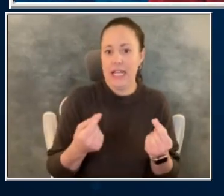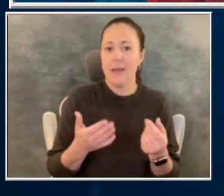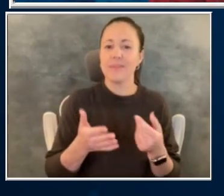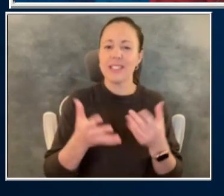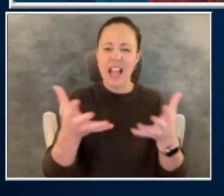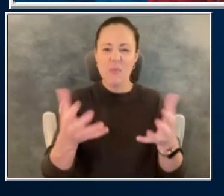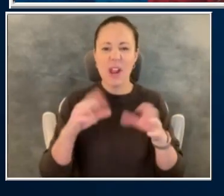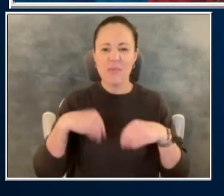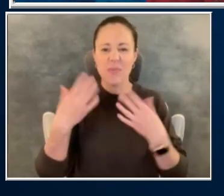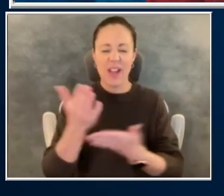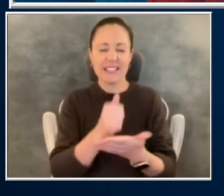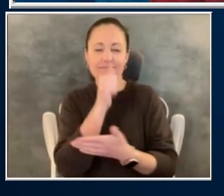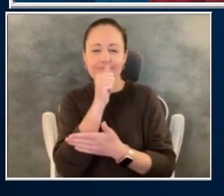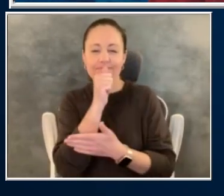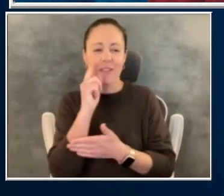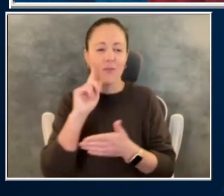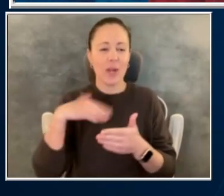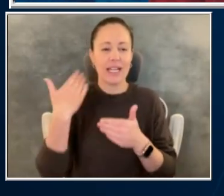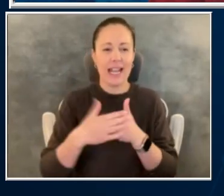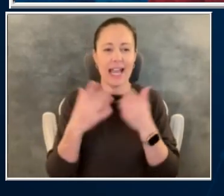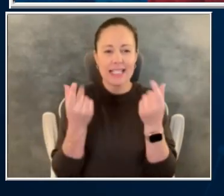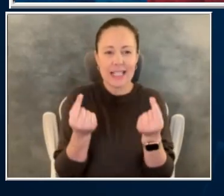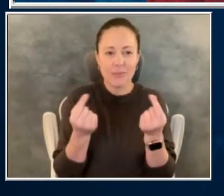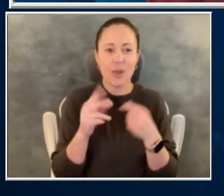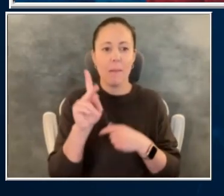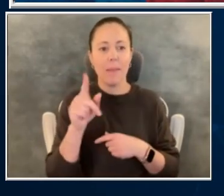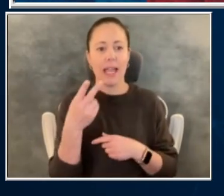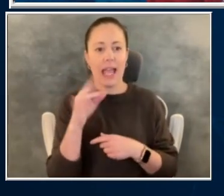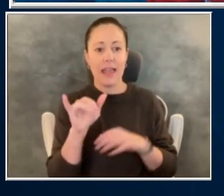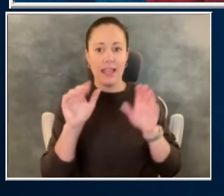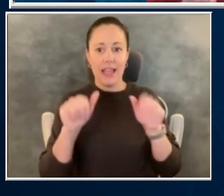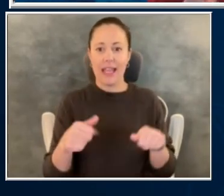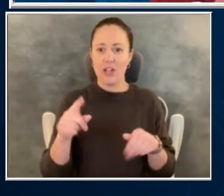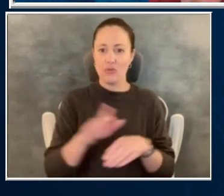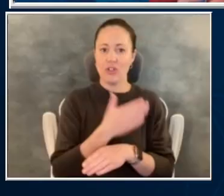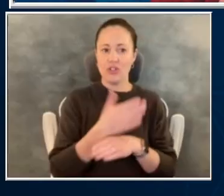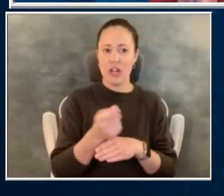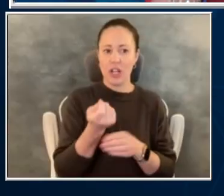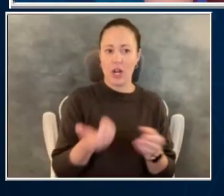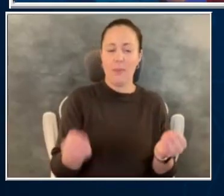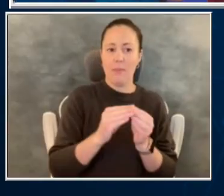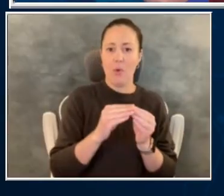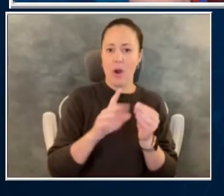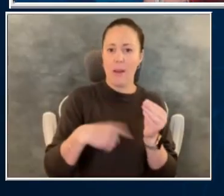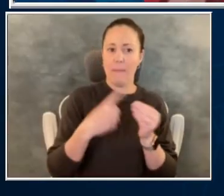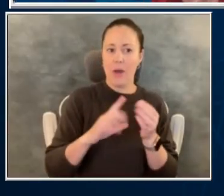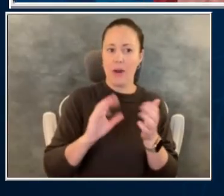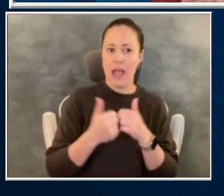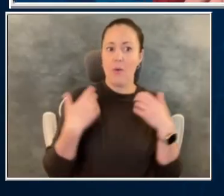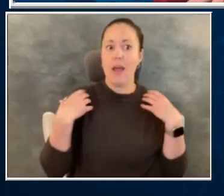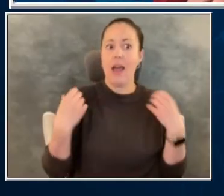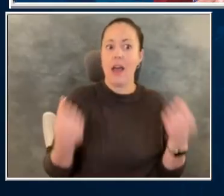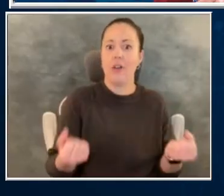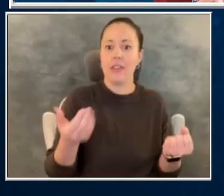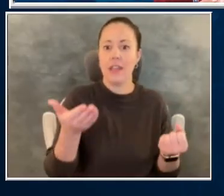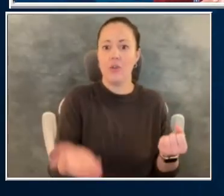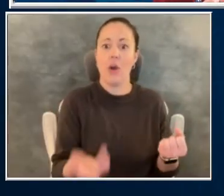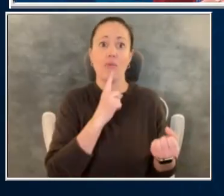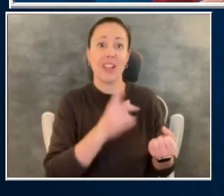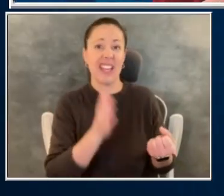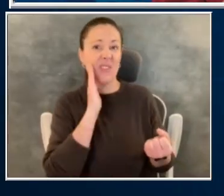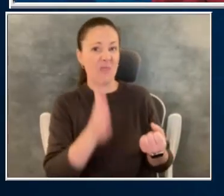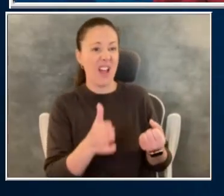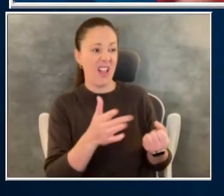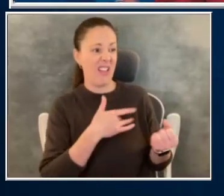take. But Kathy, can you just share with us a little bit more about how healthy you are? Because I think this is going to resonate for a lot of people watching,